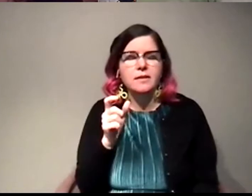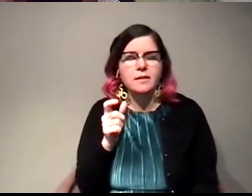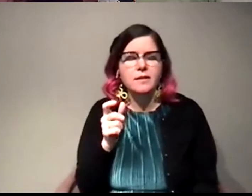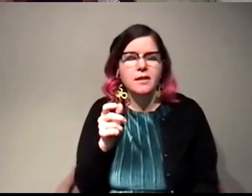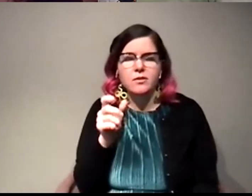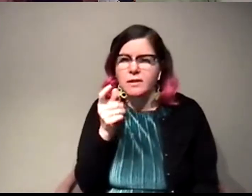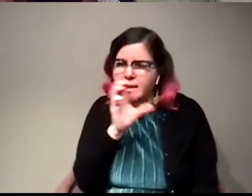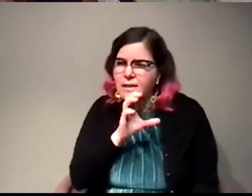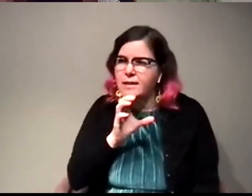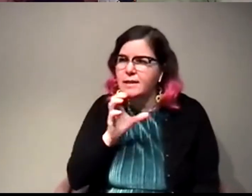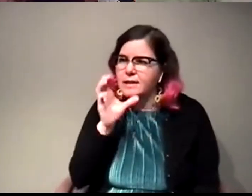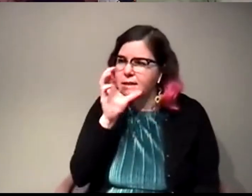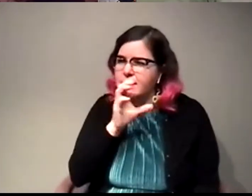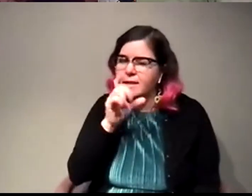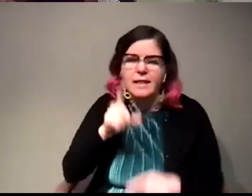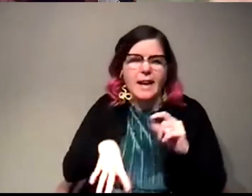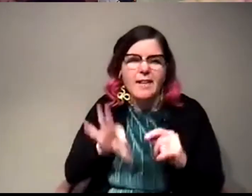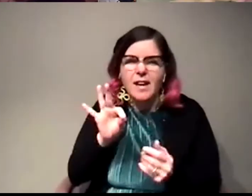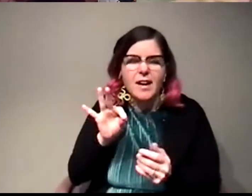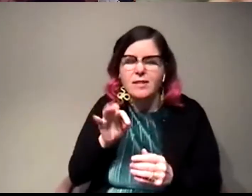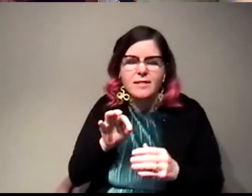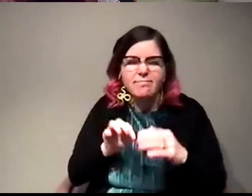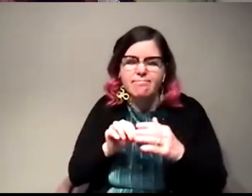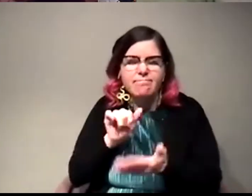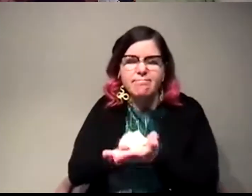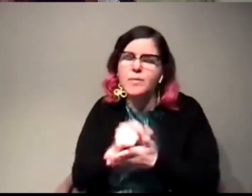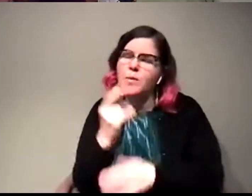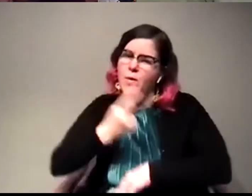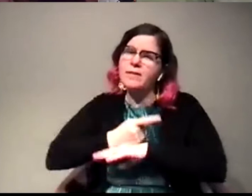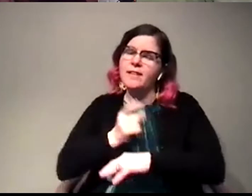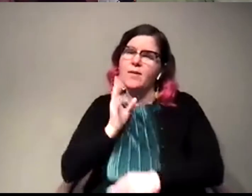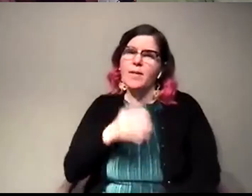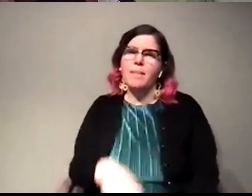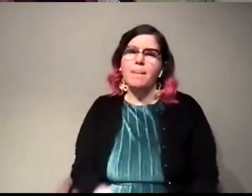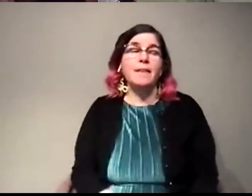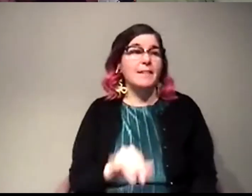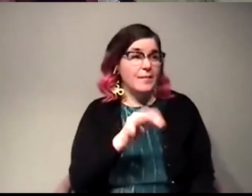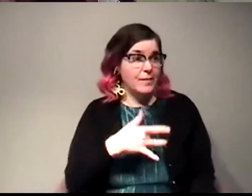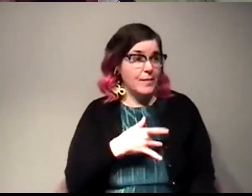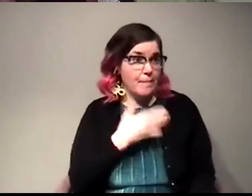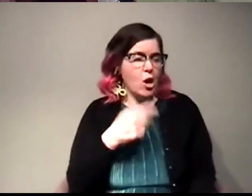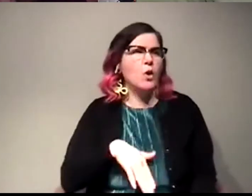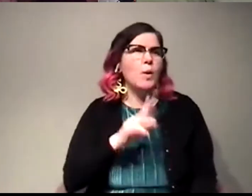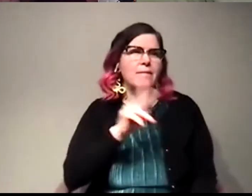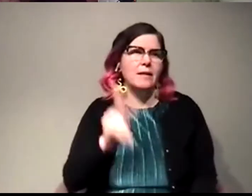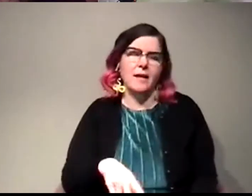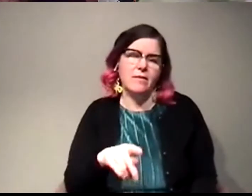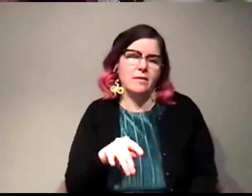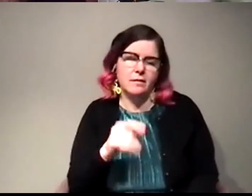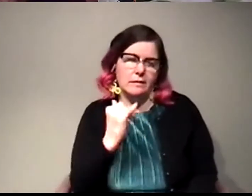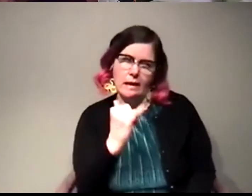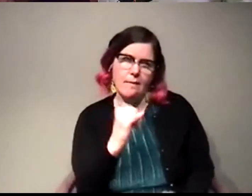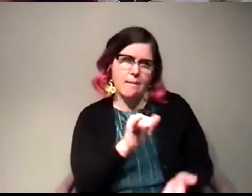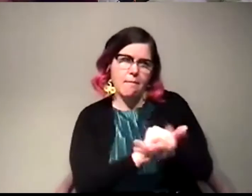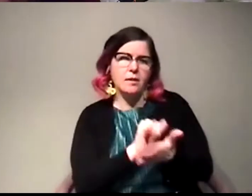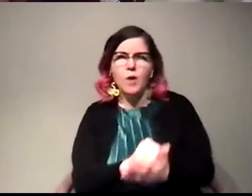and I can't do it to save my life. So one of these days, I'm gonna find that. Well, if it makes you feel any better, I grew up in Philly and I could never find one either. So okay, good. No, that